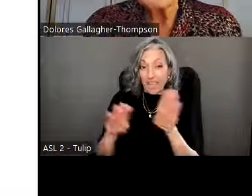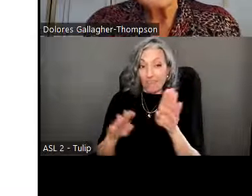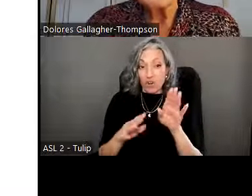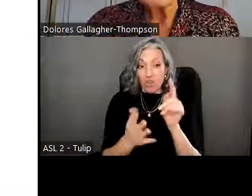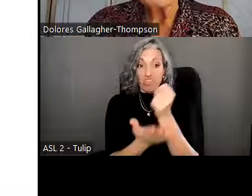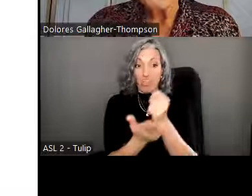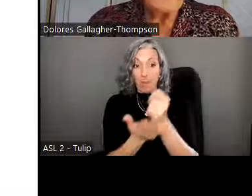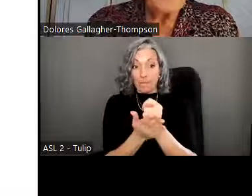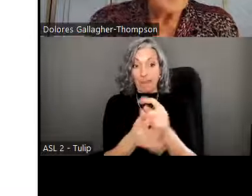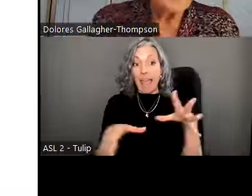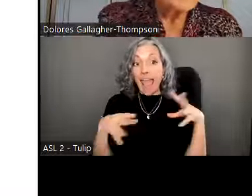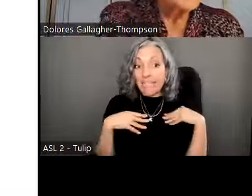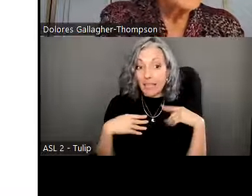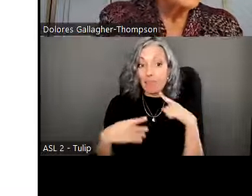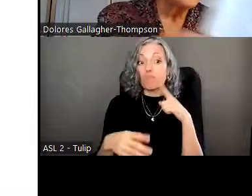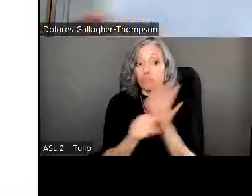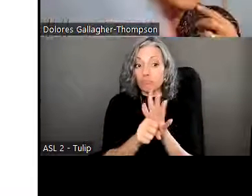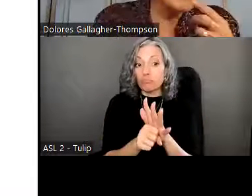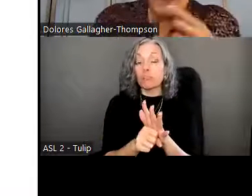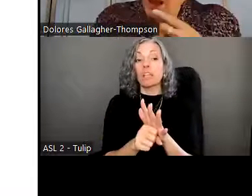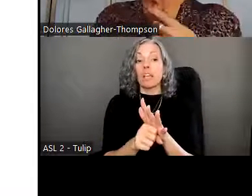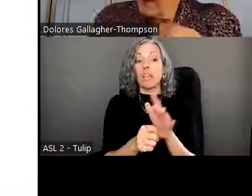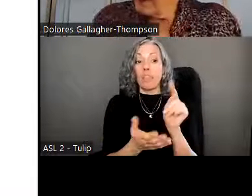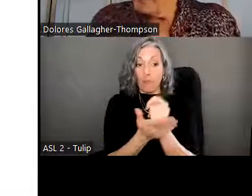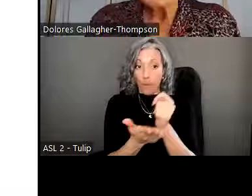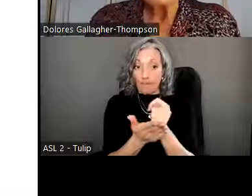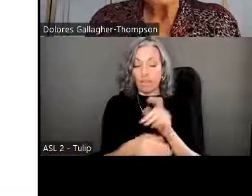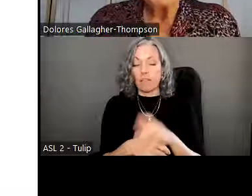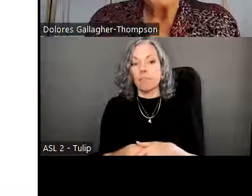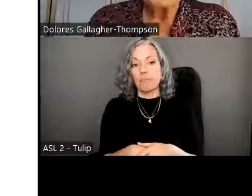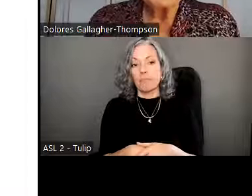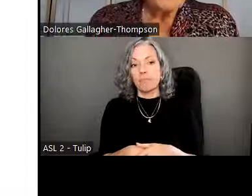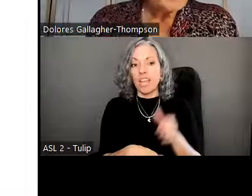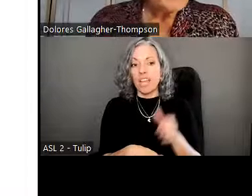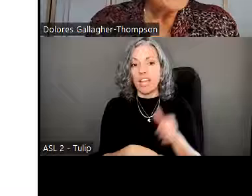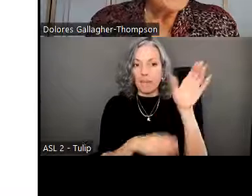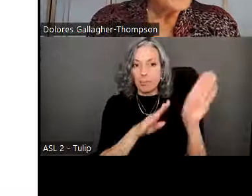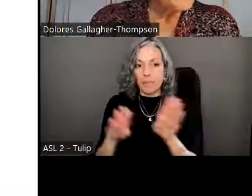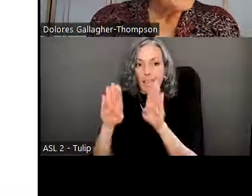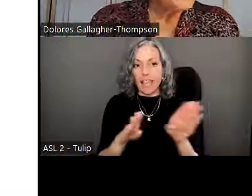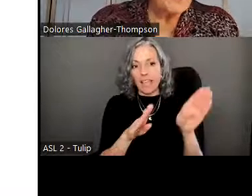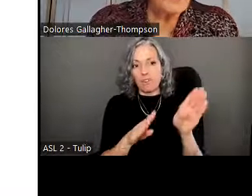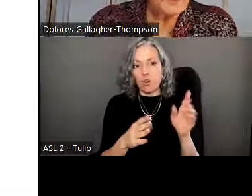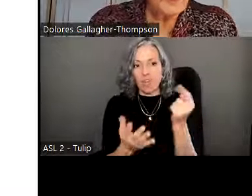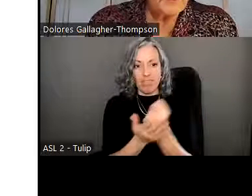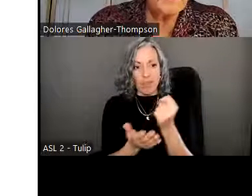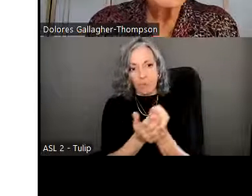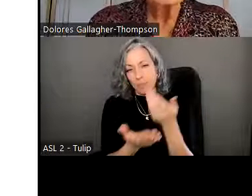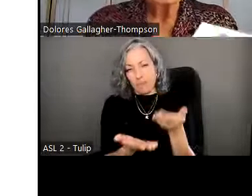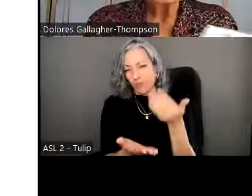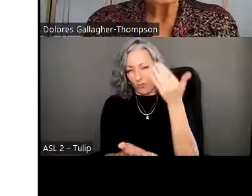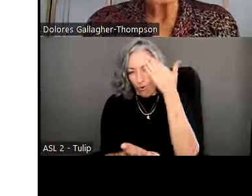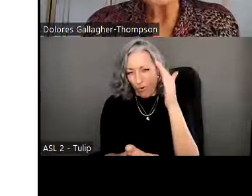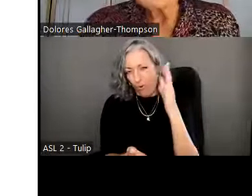and acceptance and commitment therapy. So next slide. Cognitive behavior therapy, for those of you not familiar with